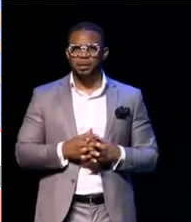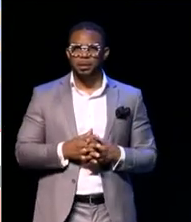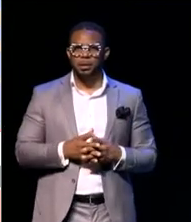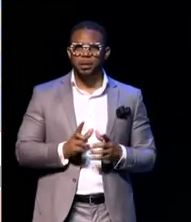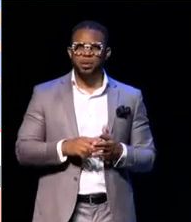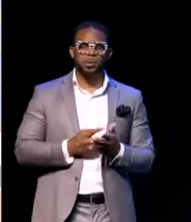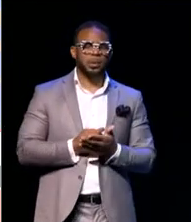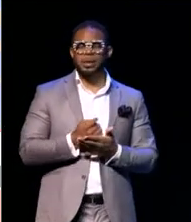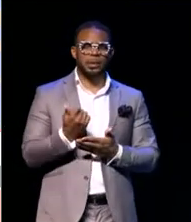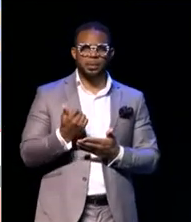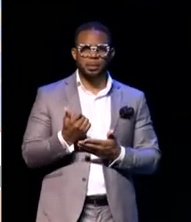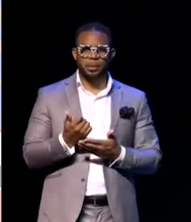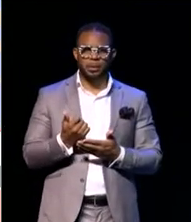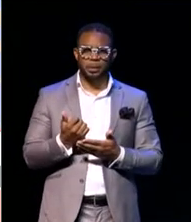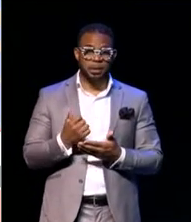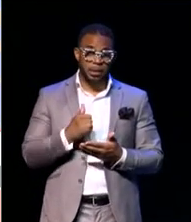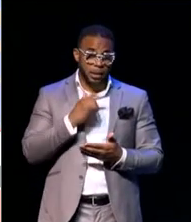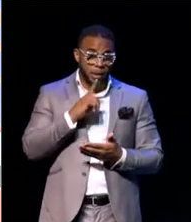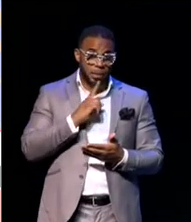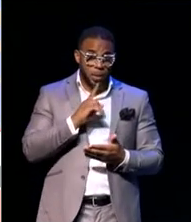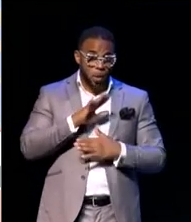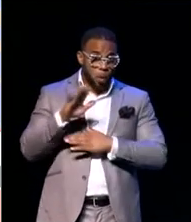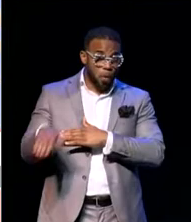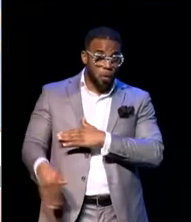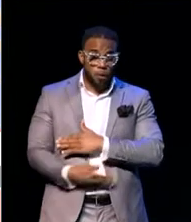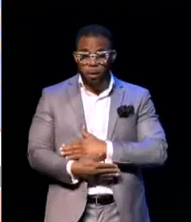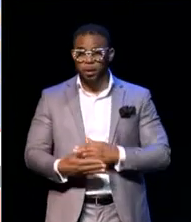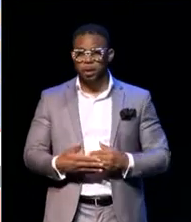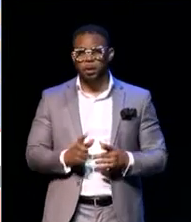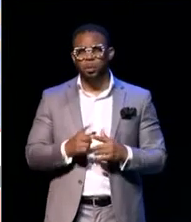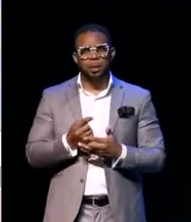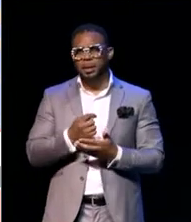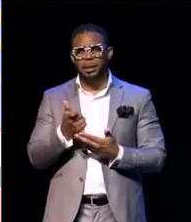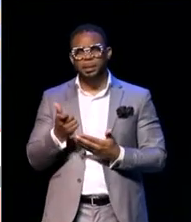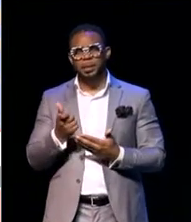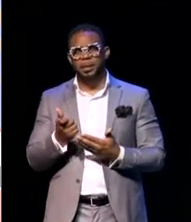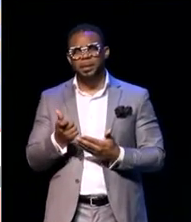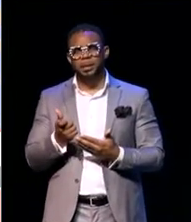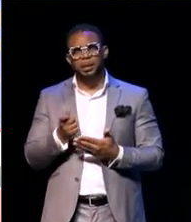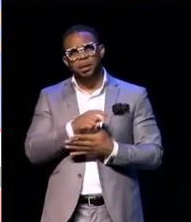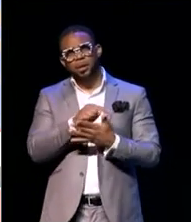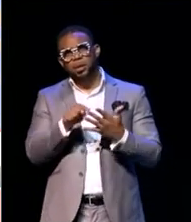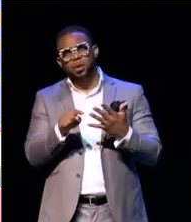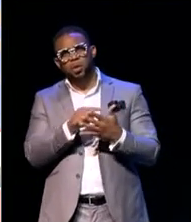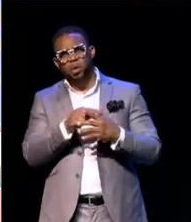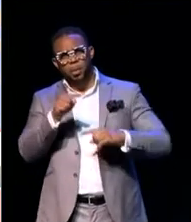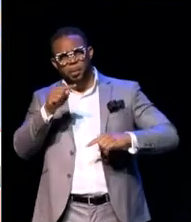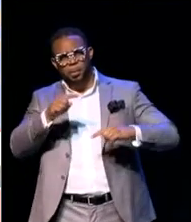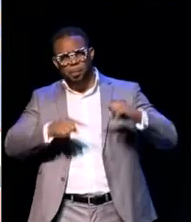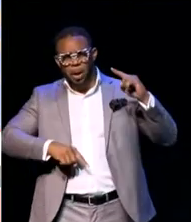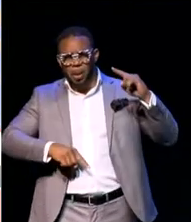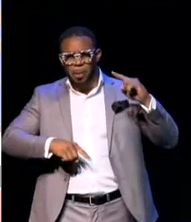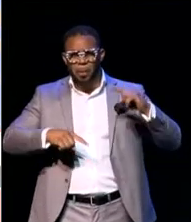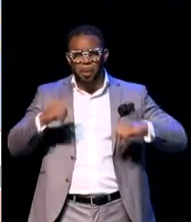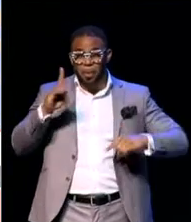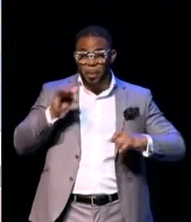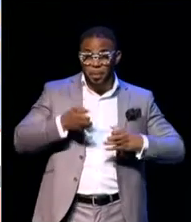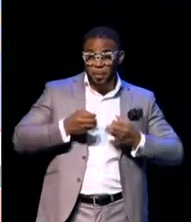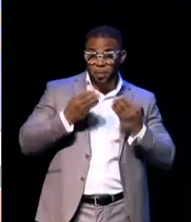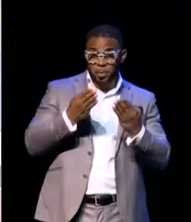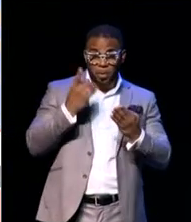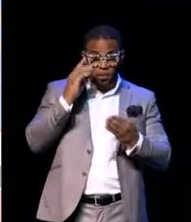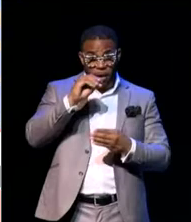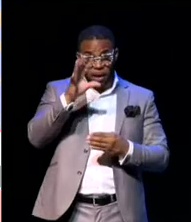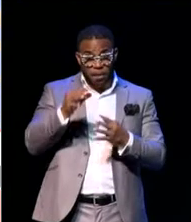to eliminate, and it's not going to be overnight, to eliminate those disparities by providing